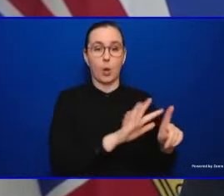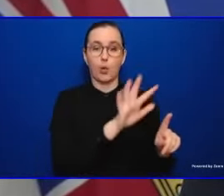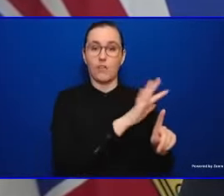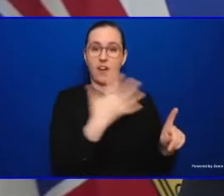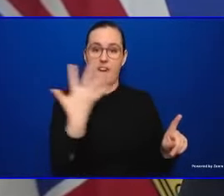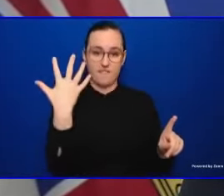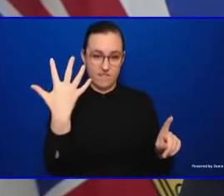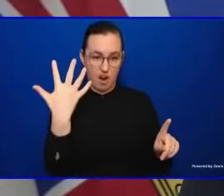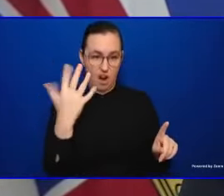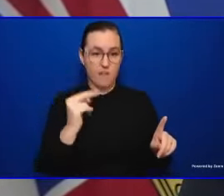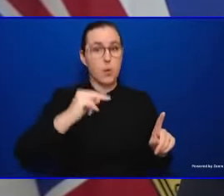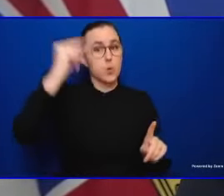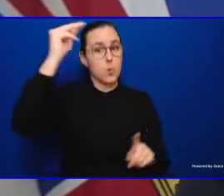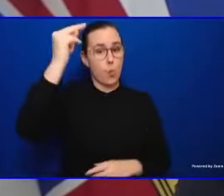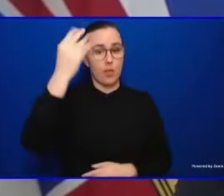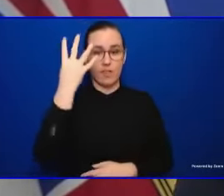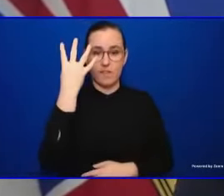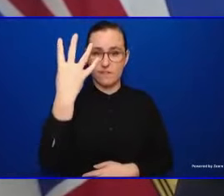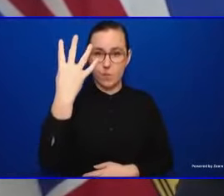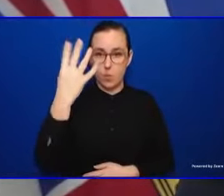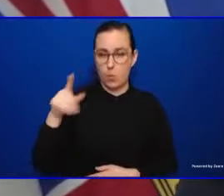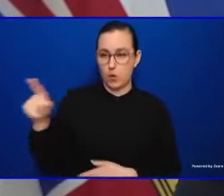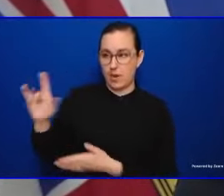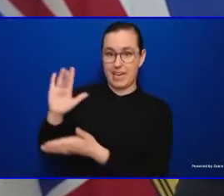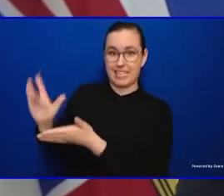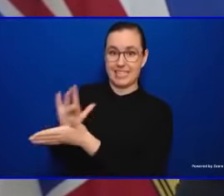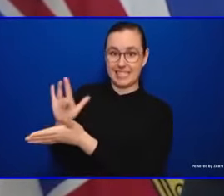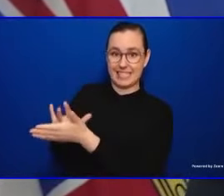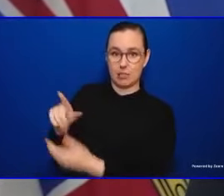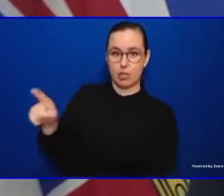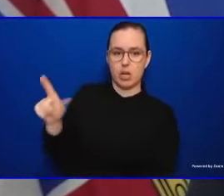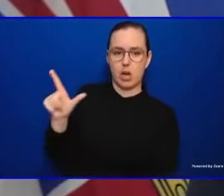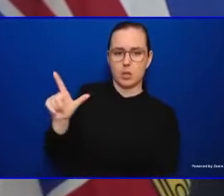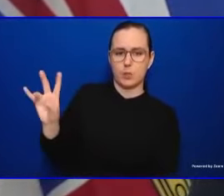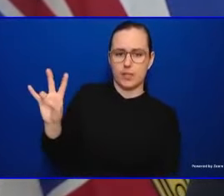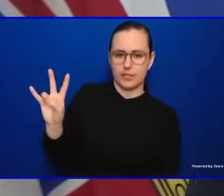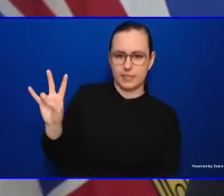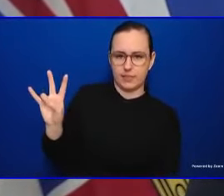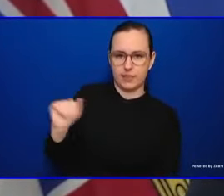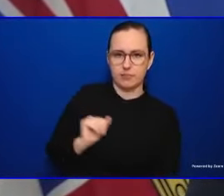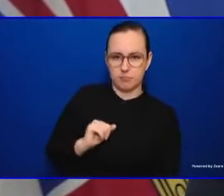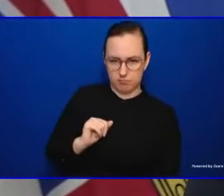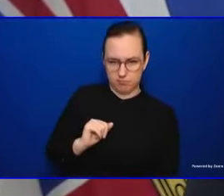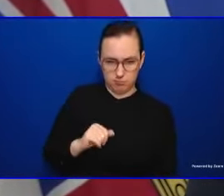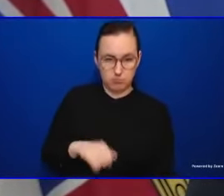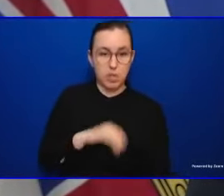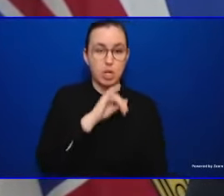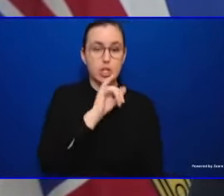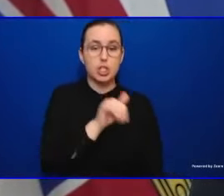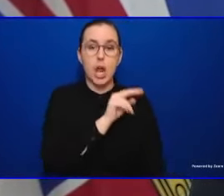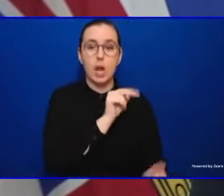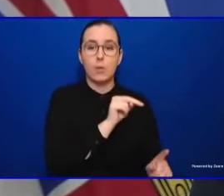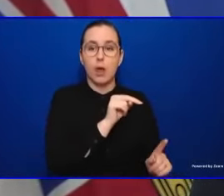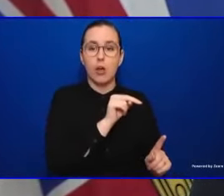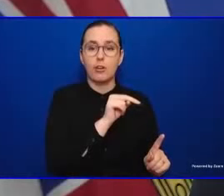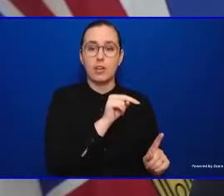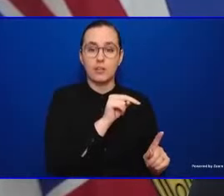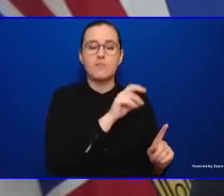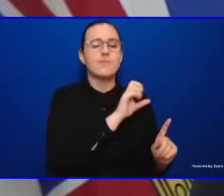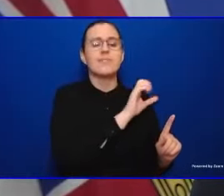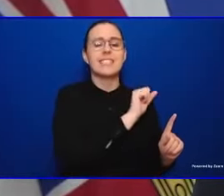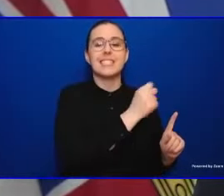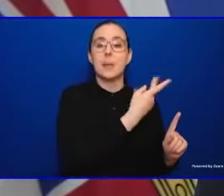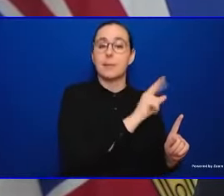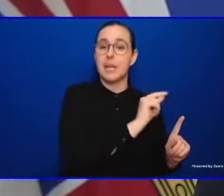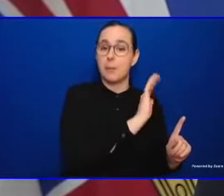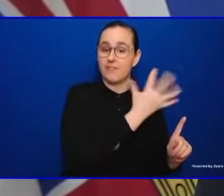Health. Cumulatively, from September 5th to January 1st, there have been 4,029 surgical postponements due to